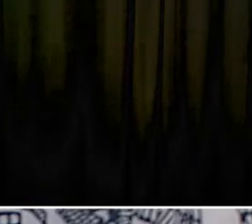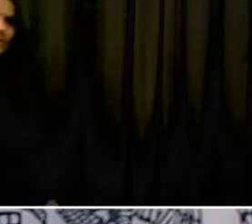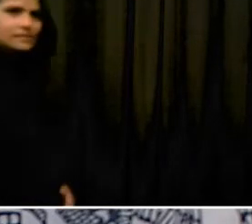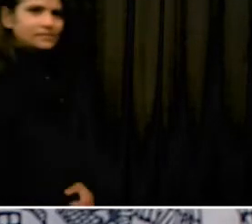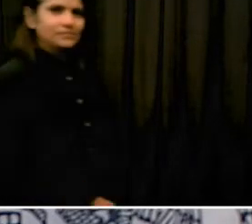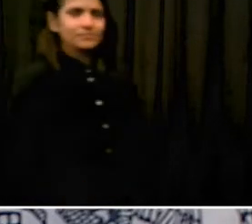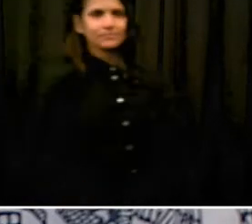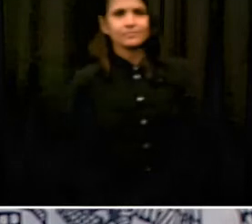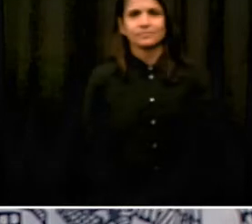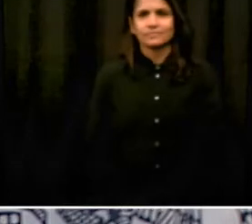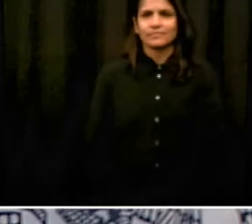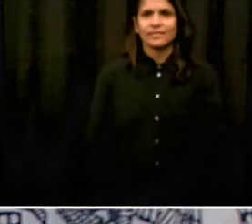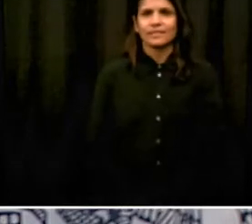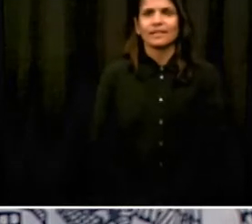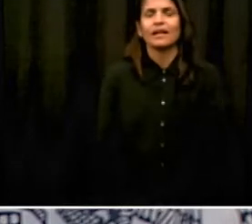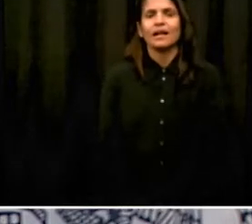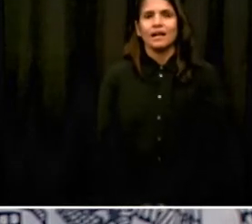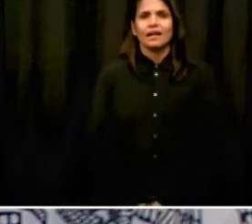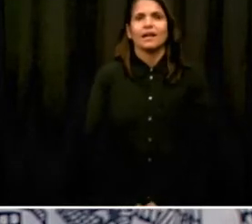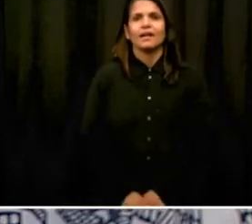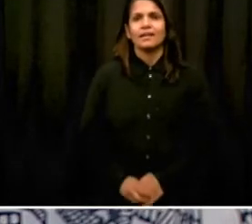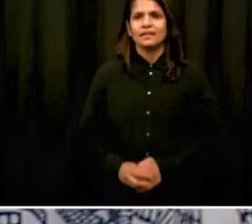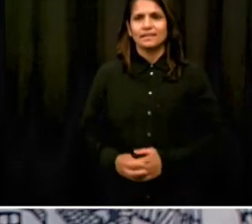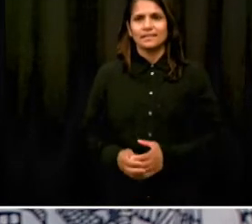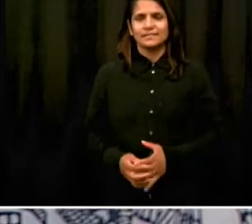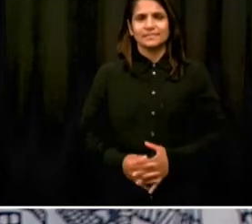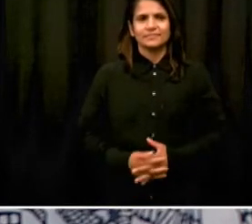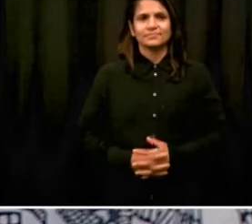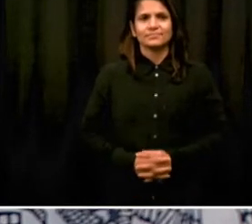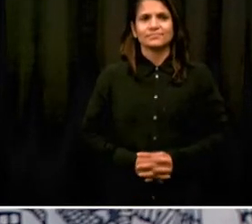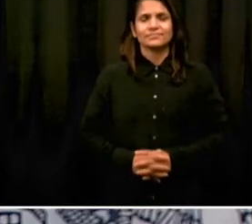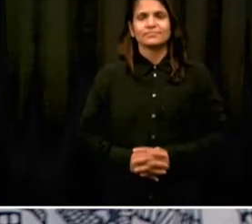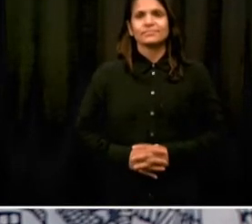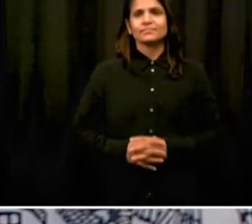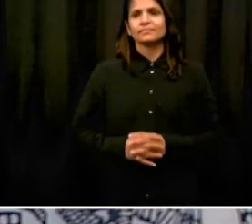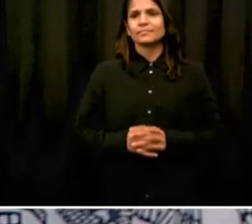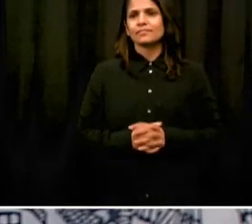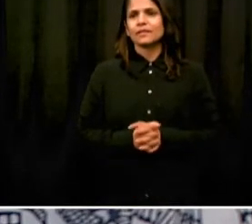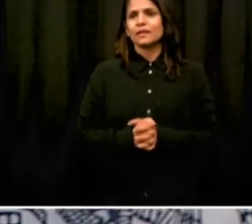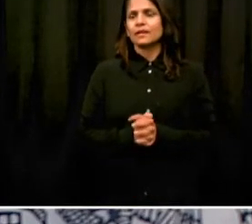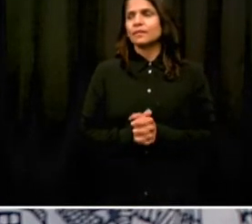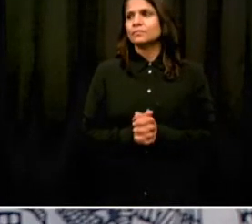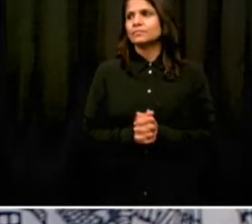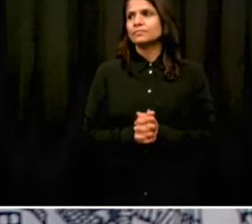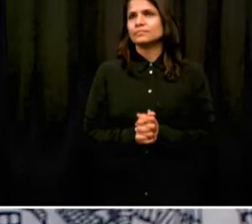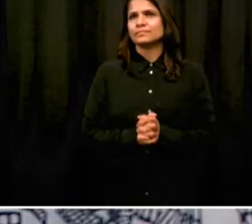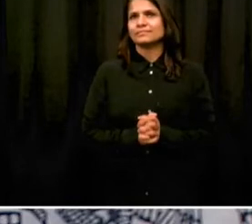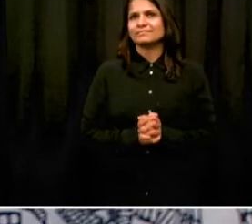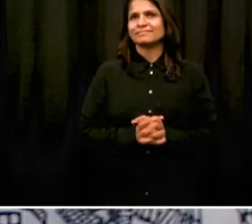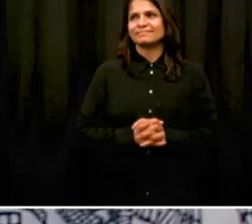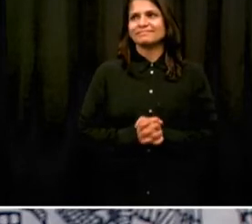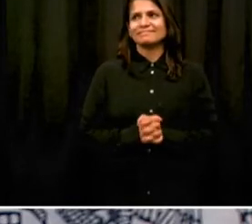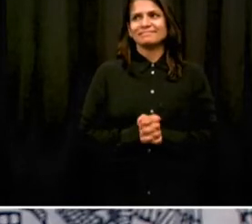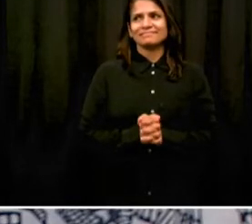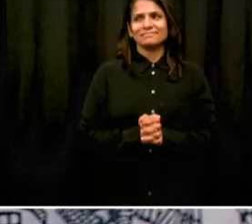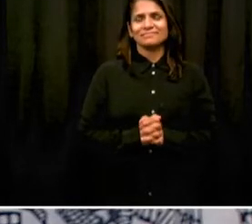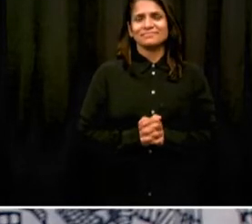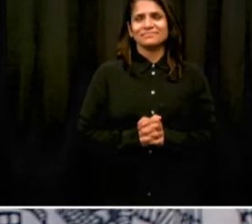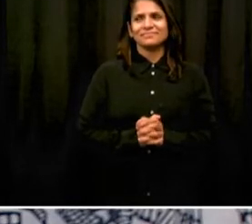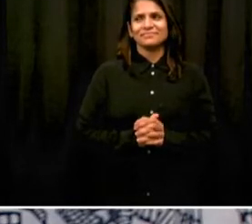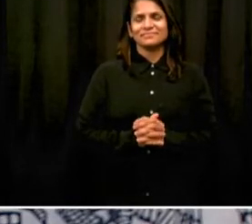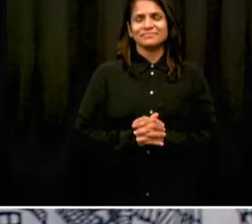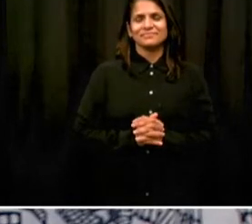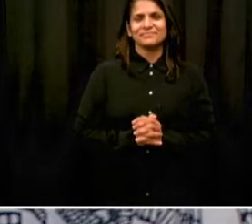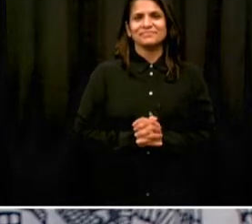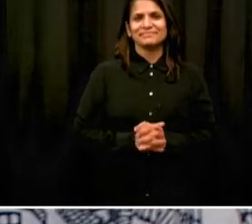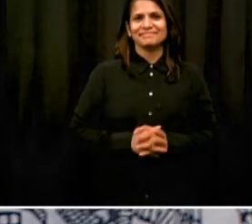incluyendo las reglas que definen la mala conducta policial y sus